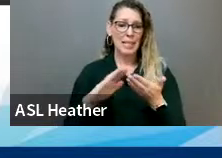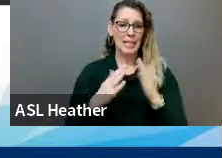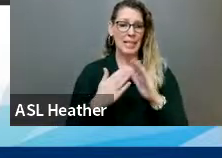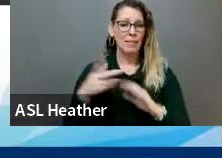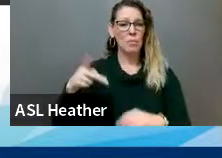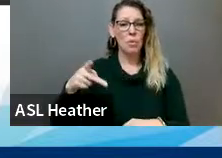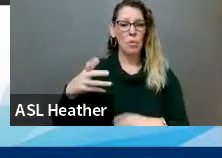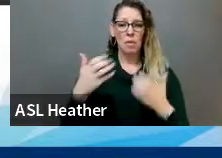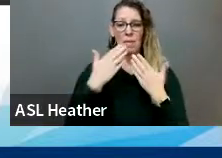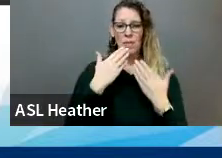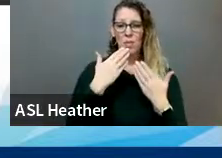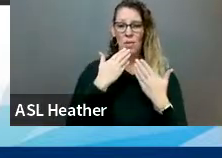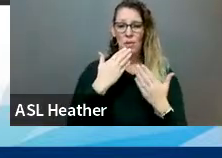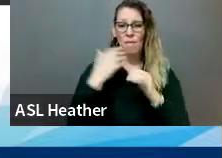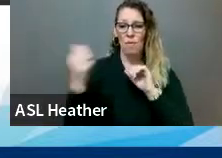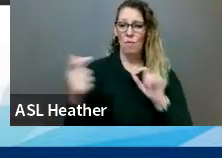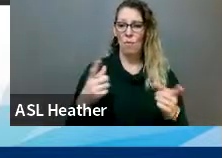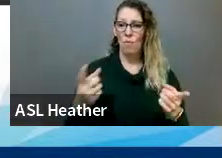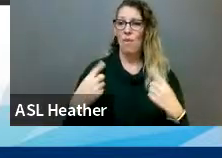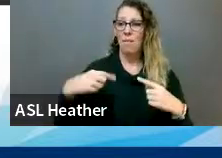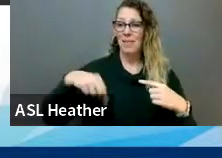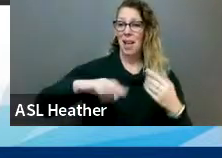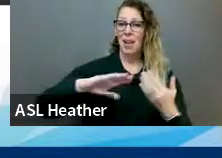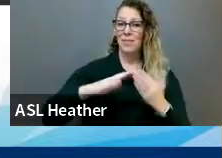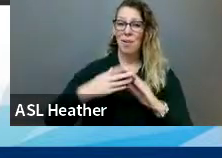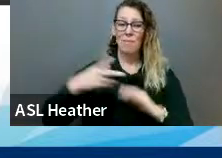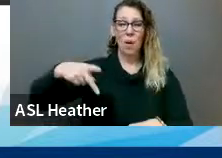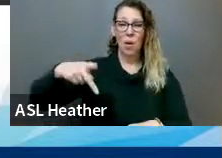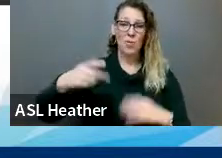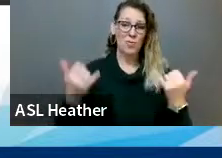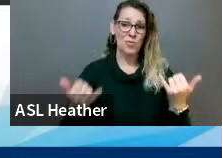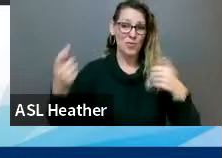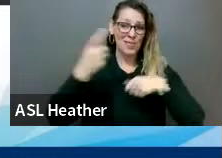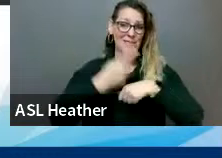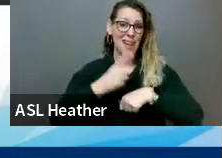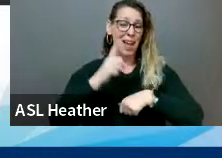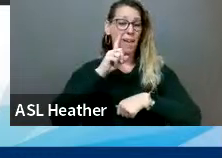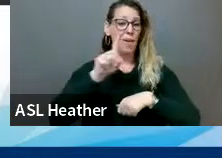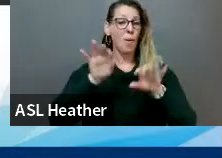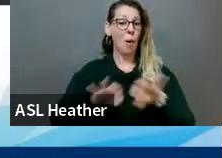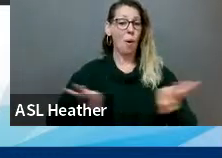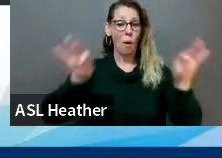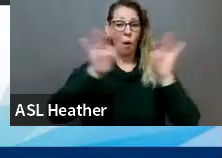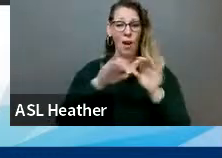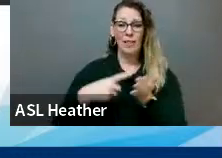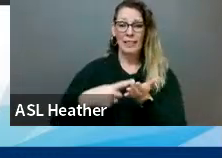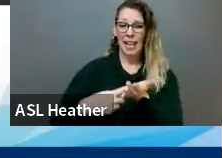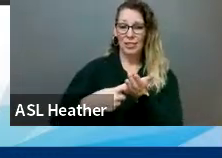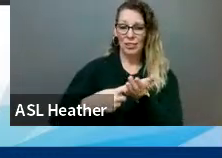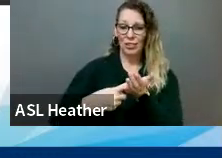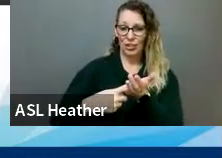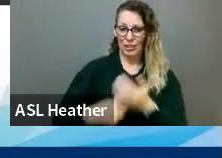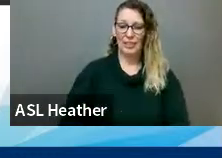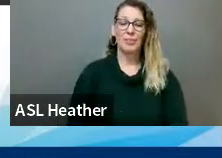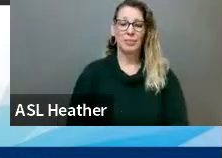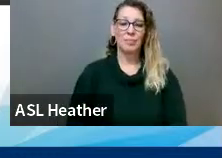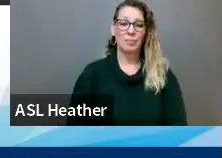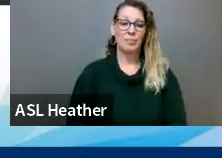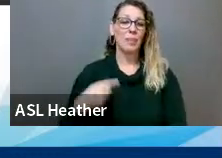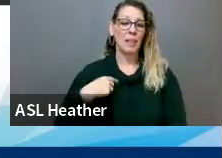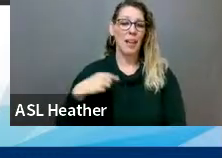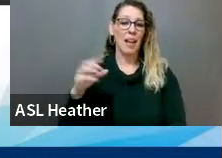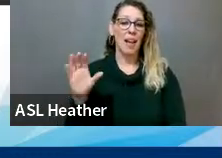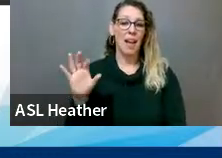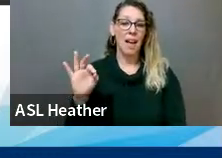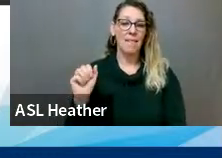want to thank you all for coming into downtown Portland today to participate in this important discussion. Thank you.